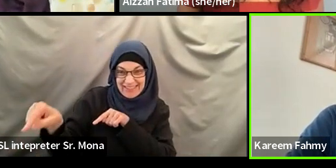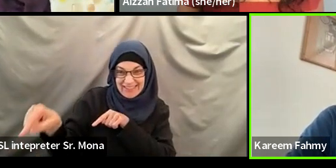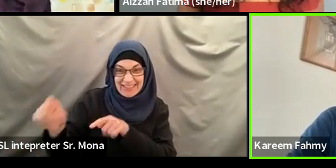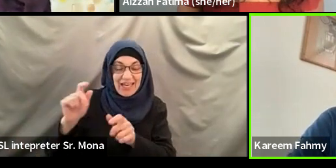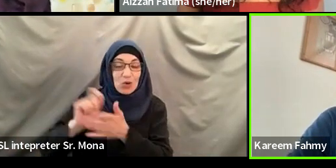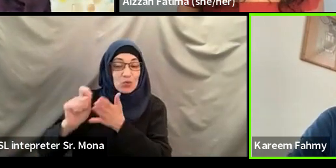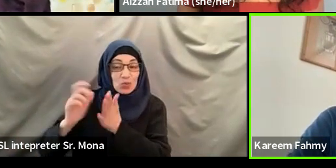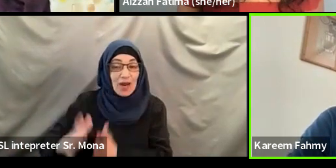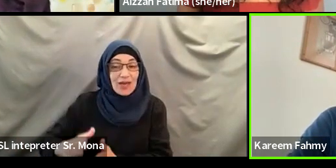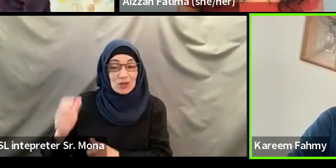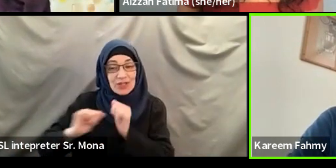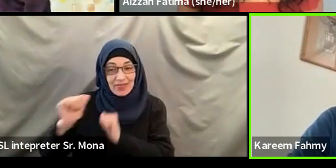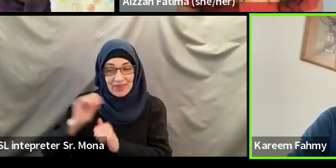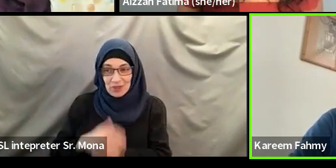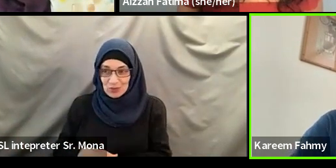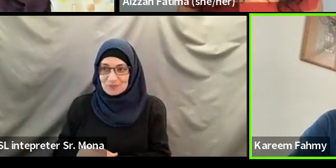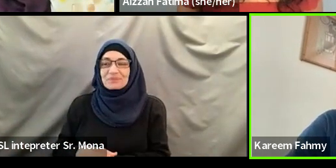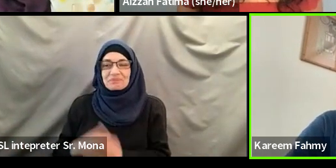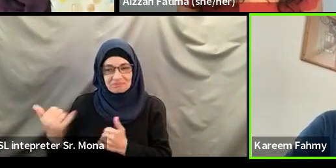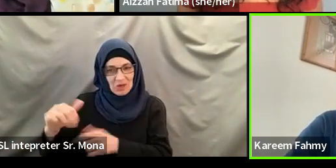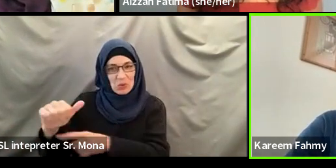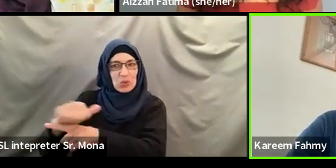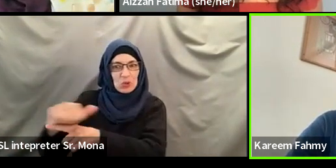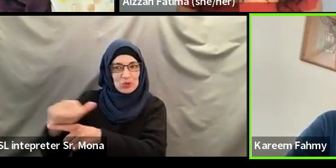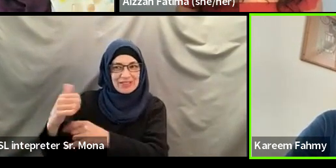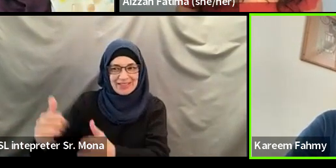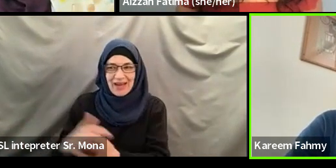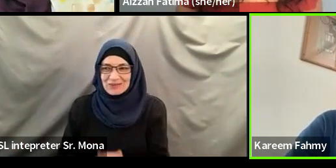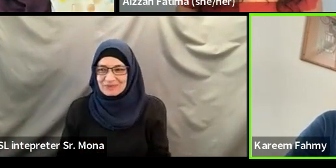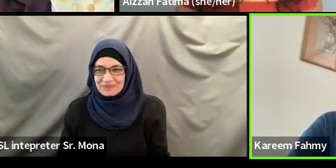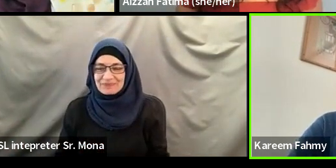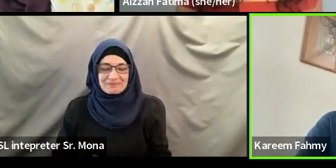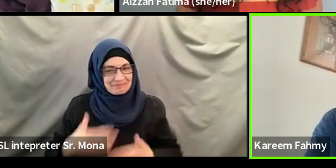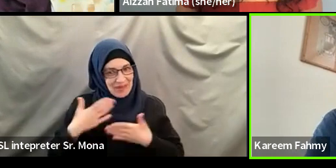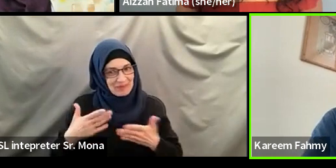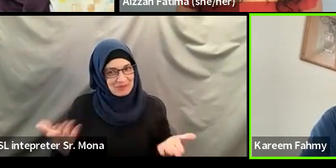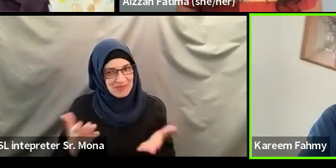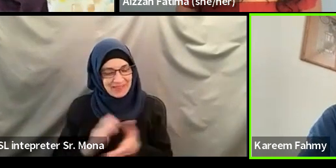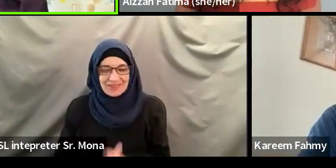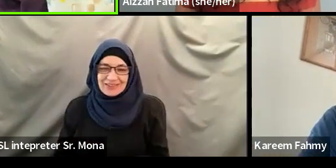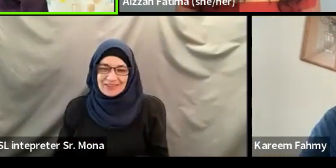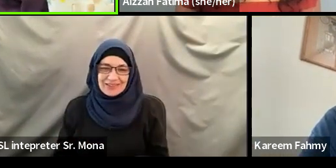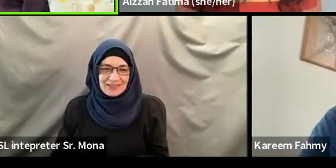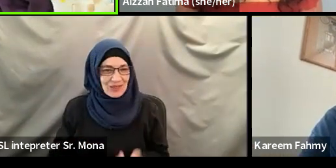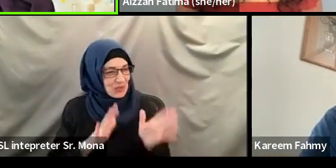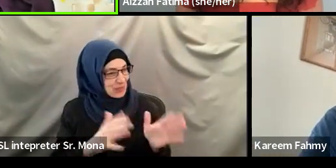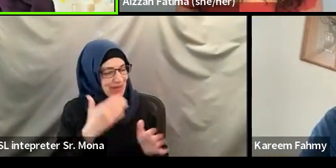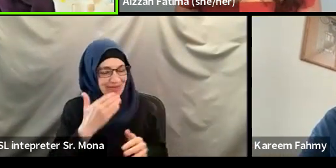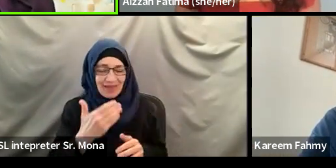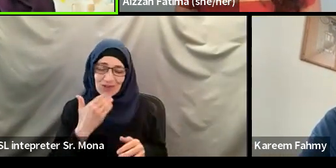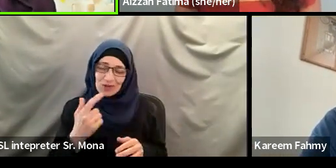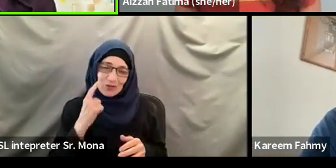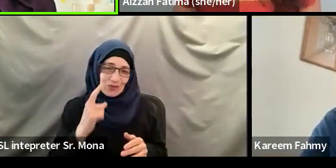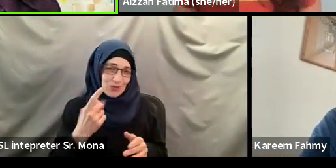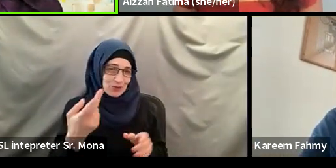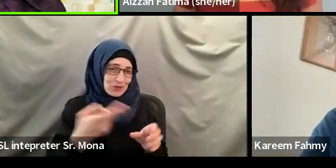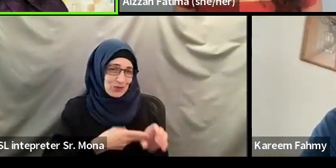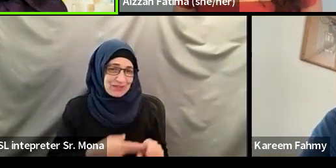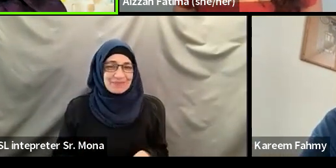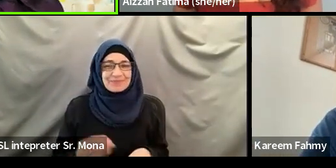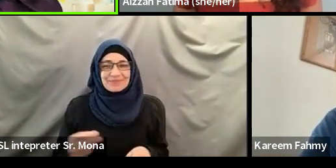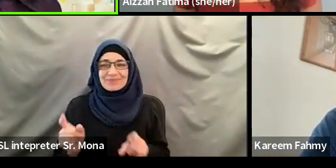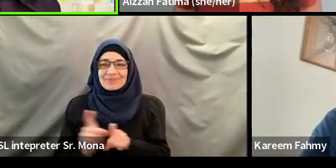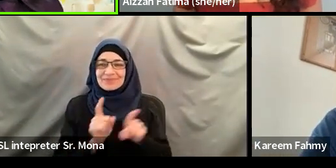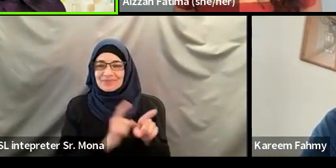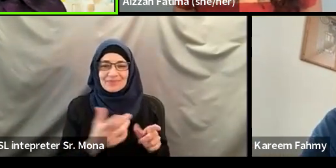So in rehearsals now. Happy to be here. Great, thank you for being here. And I'd also like